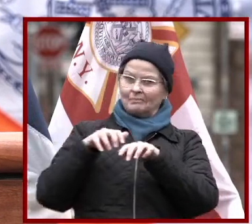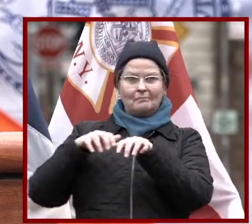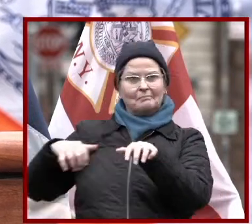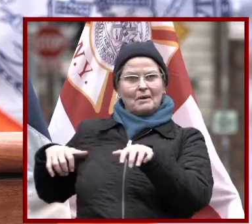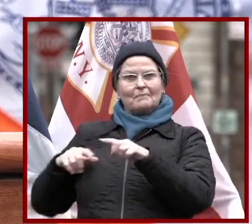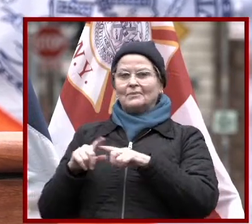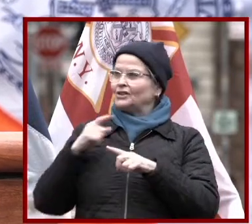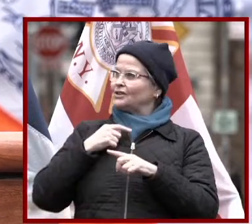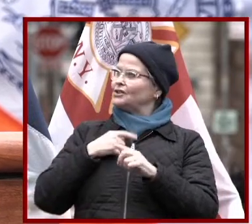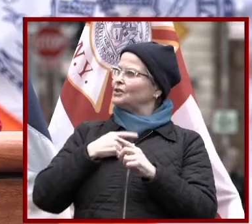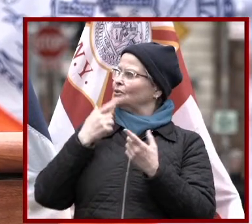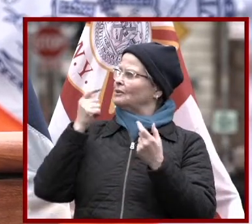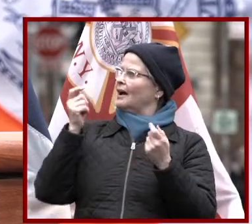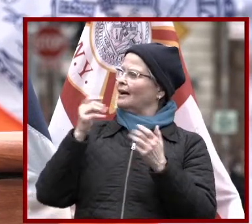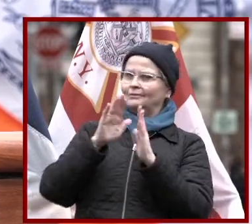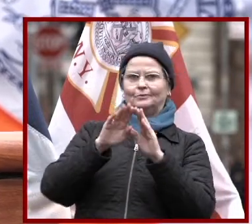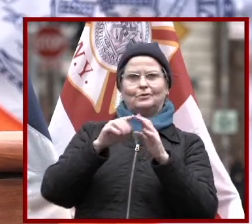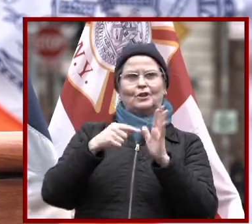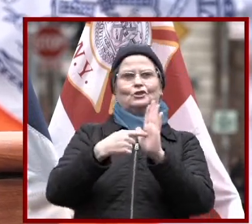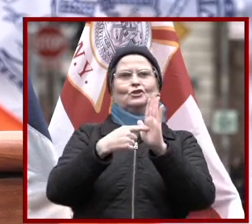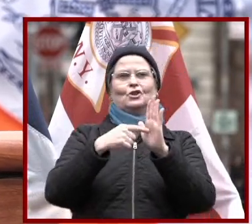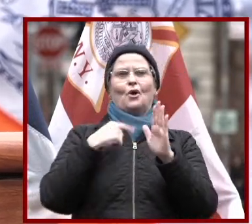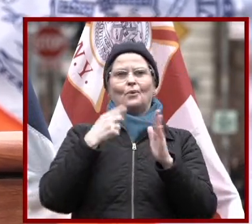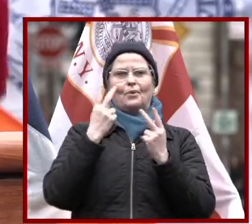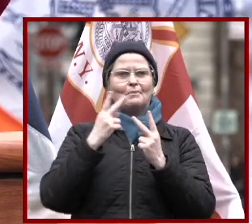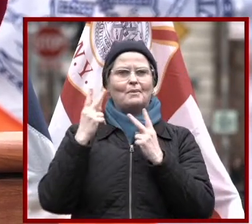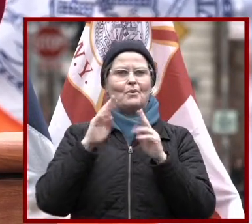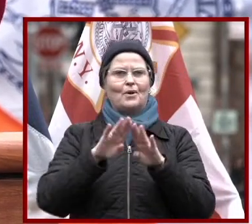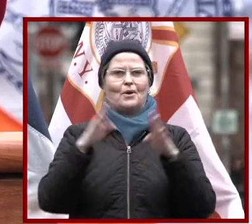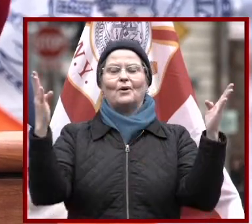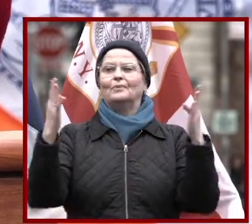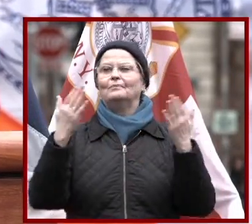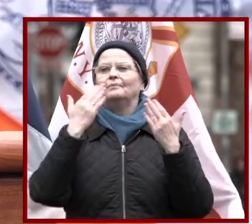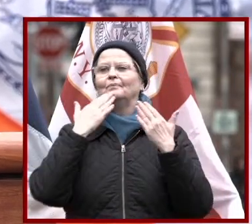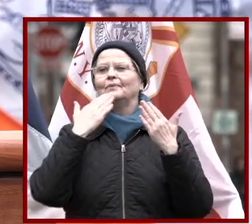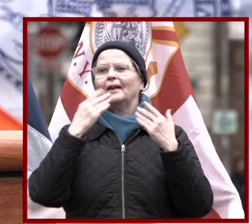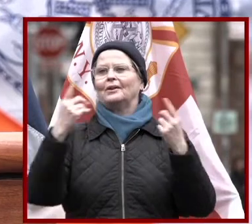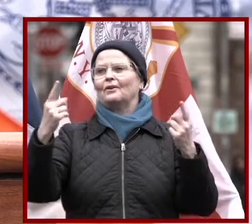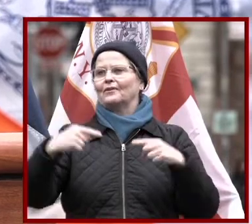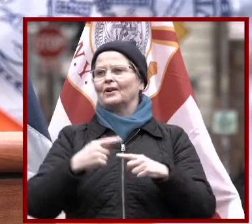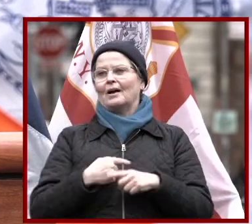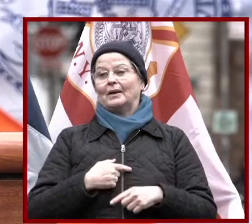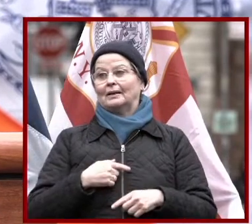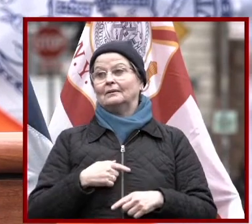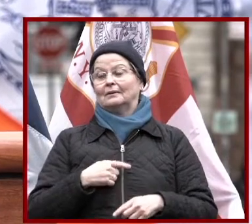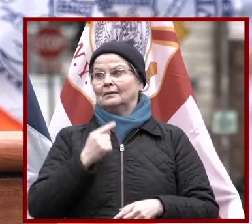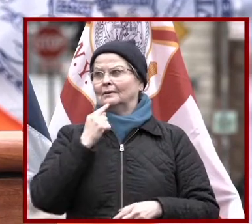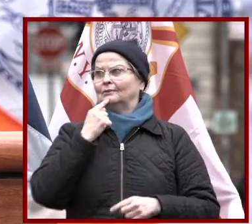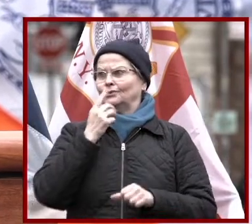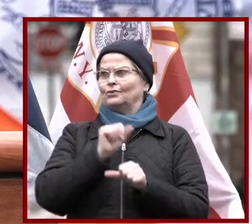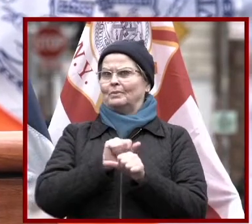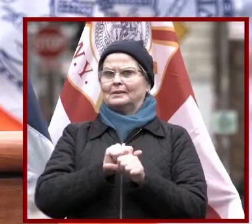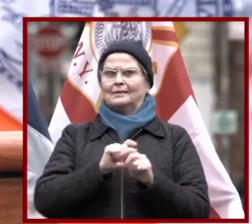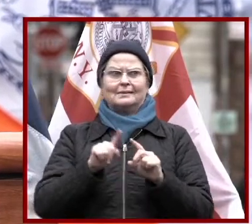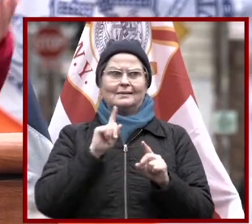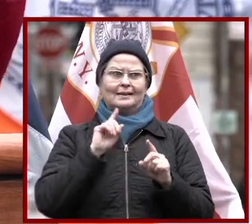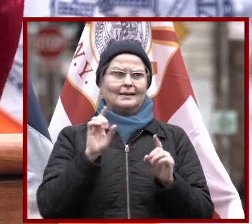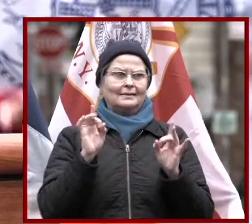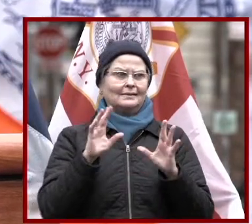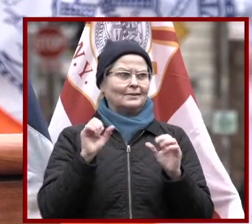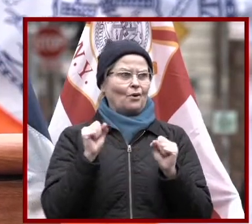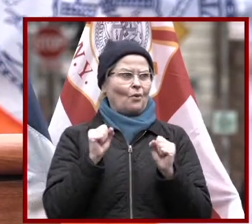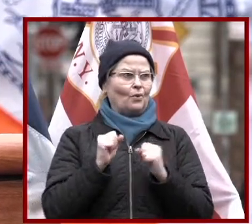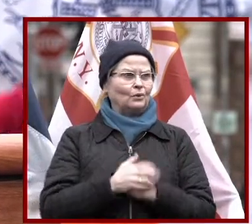Triangle Fire Memorial. So thank you, everybody, for being here. Seriously, in the cold and... you know, will you come back? I